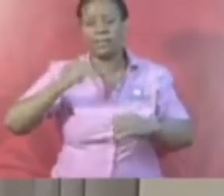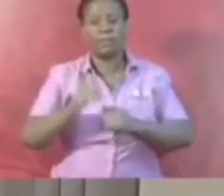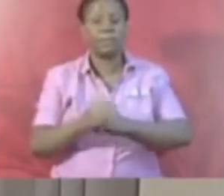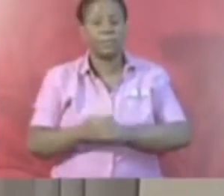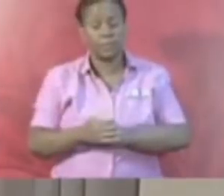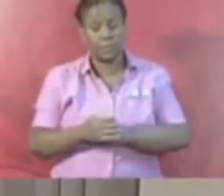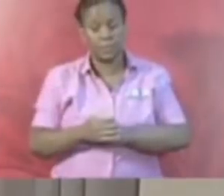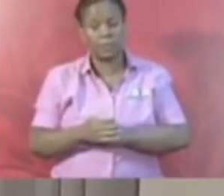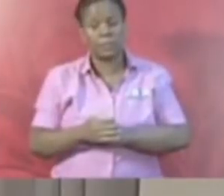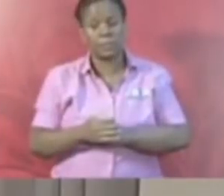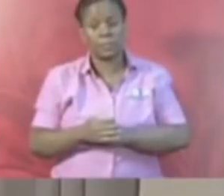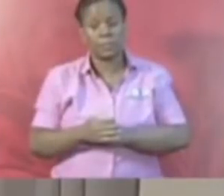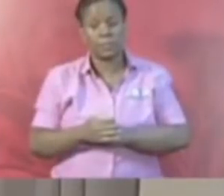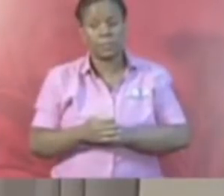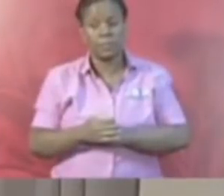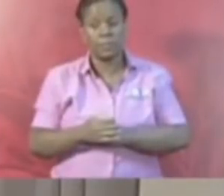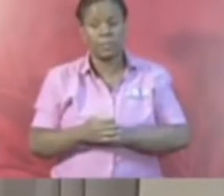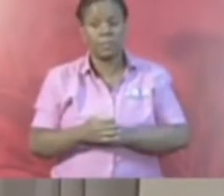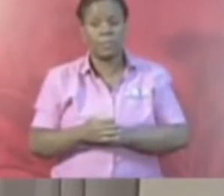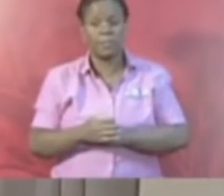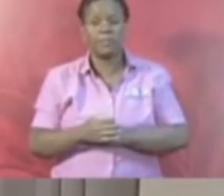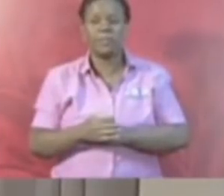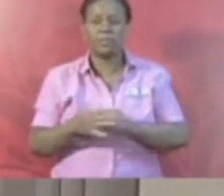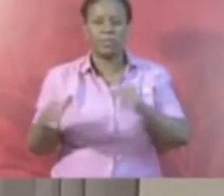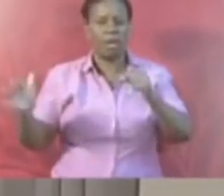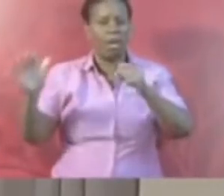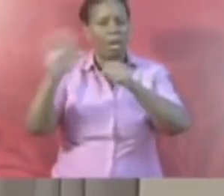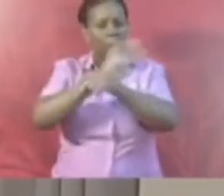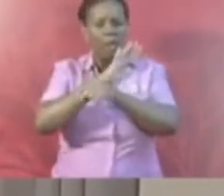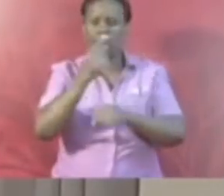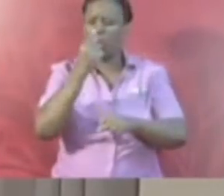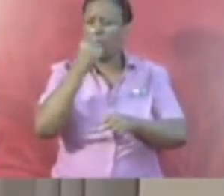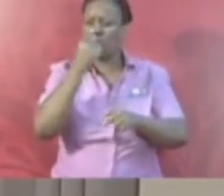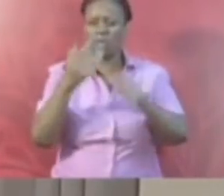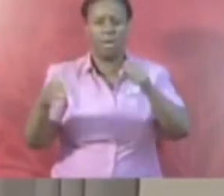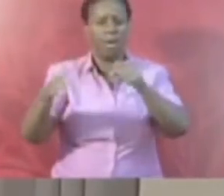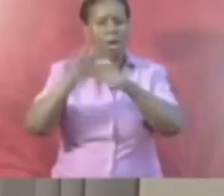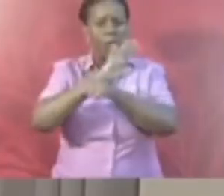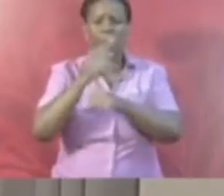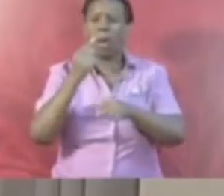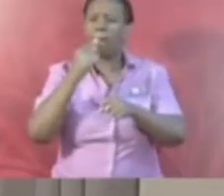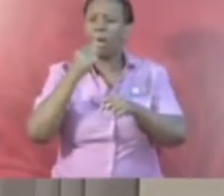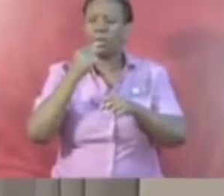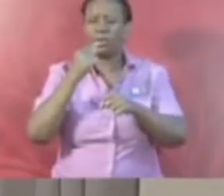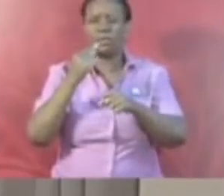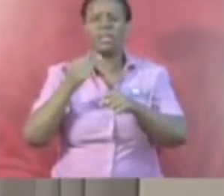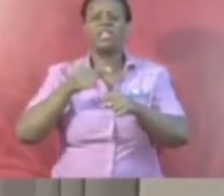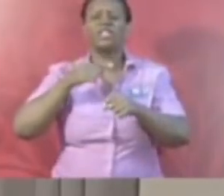covering your nose, your mouth, or chin.